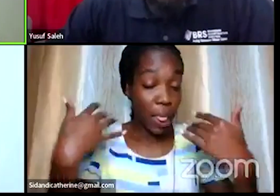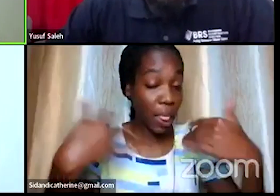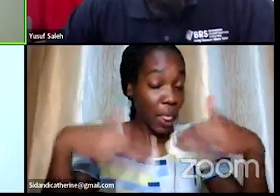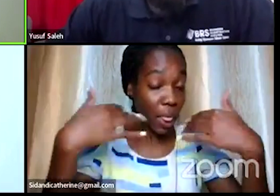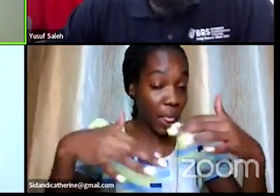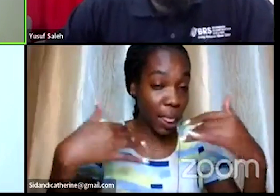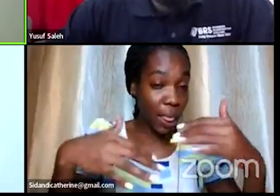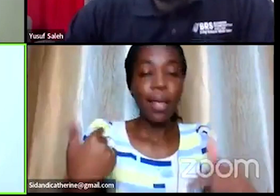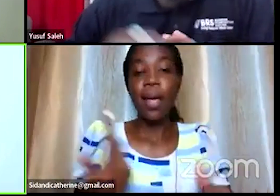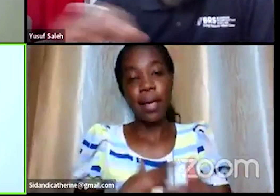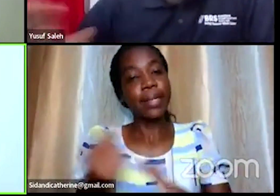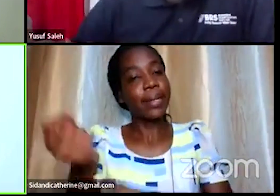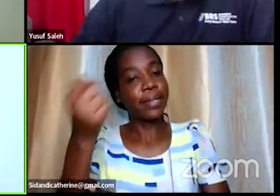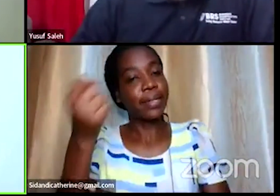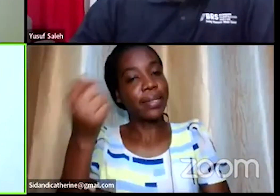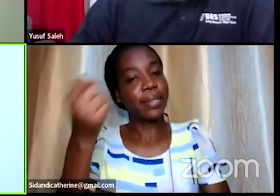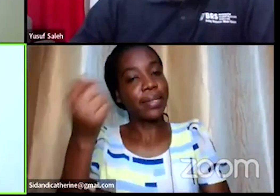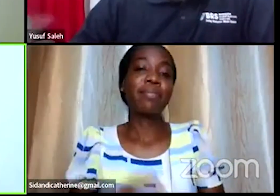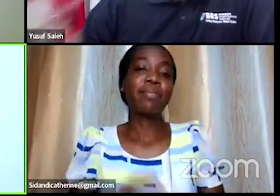understand.